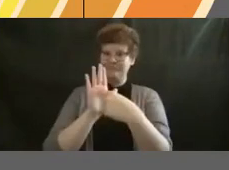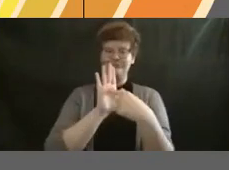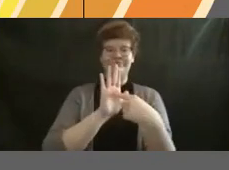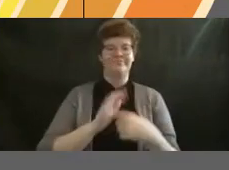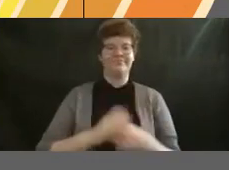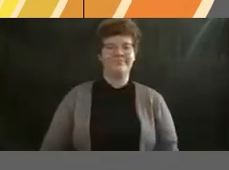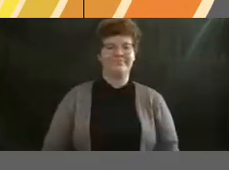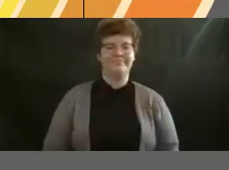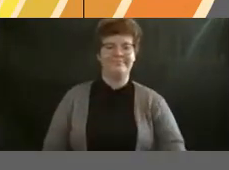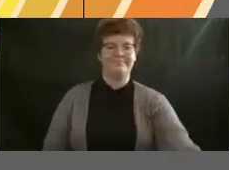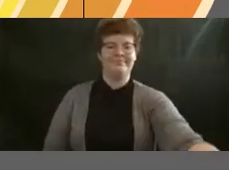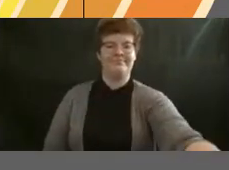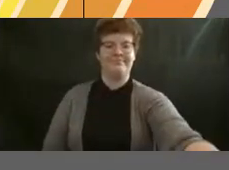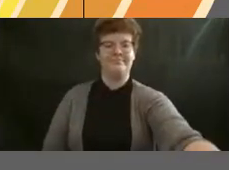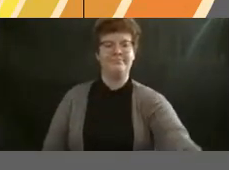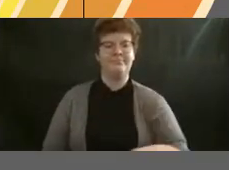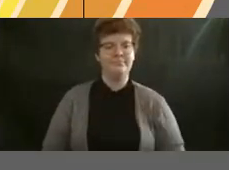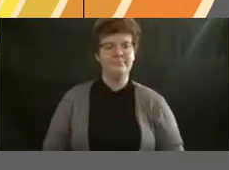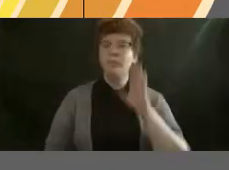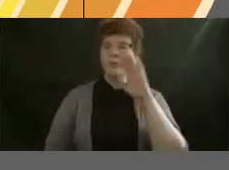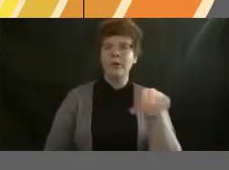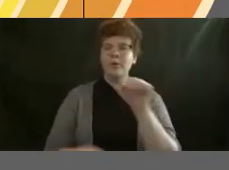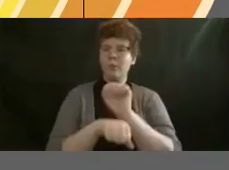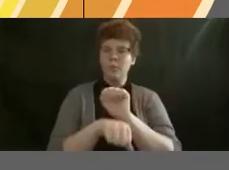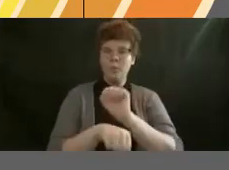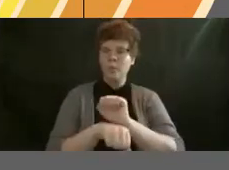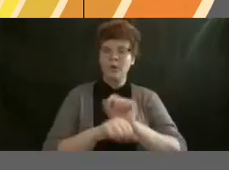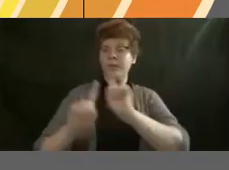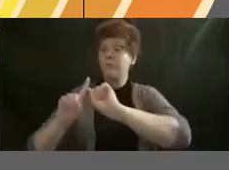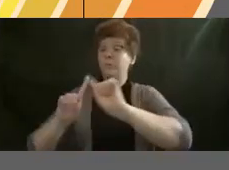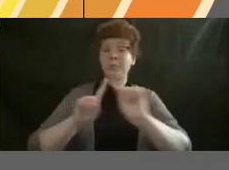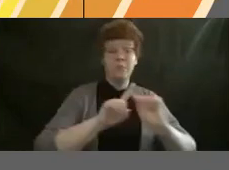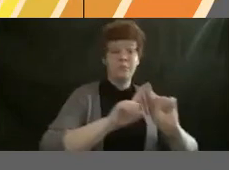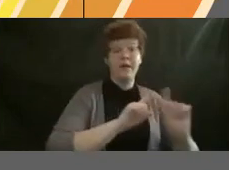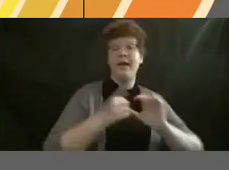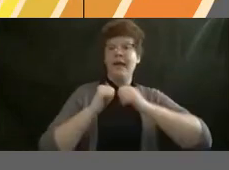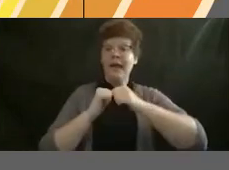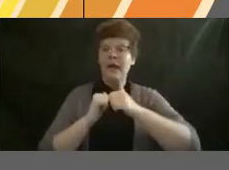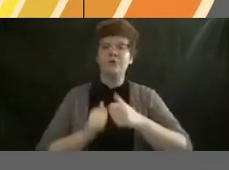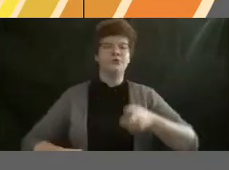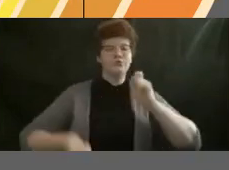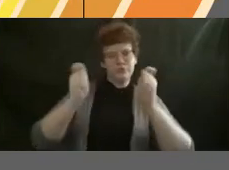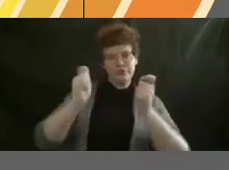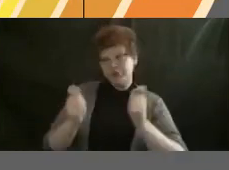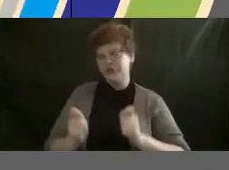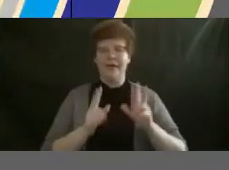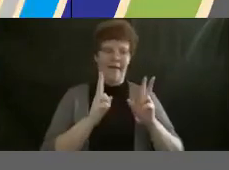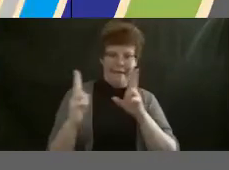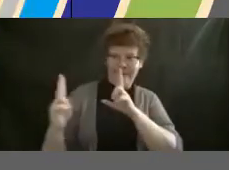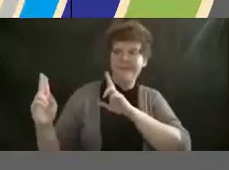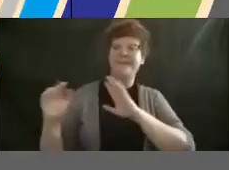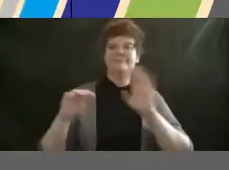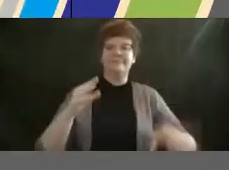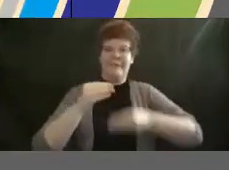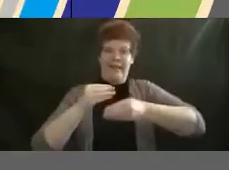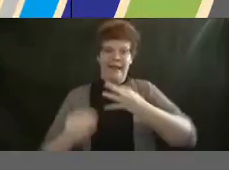Okay. And we're going to work various ways of editing and adding colors to our color palette. So here's our